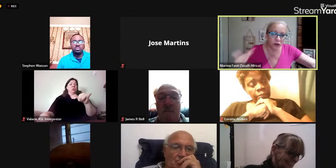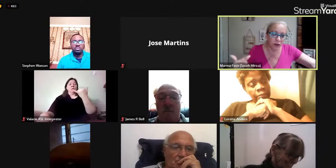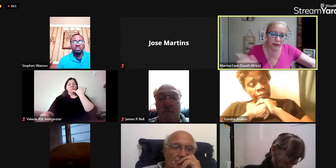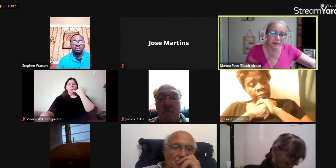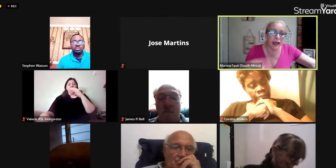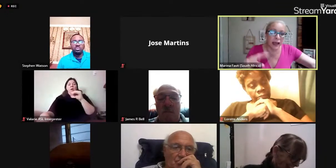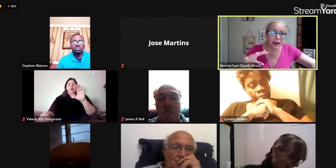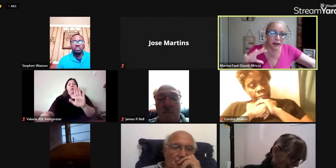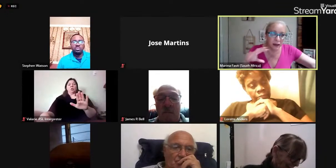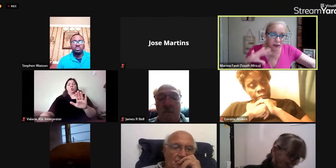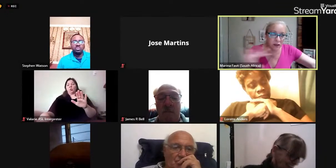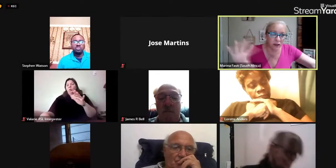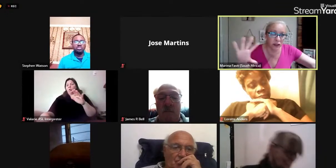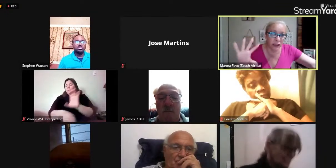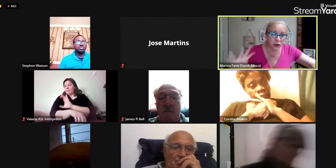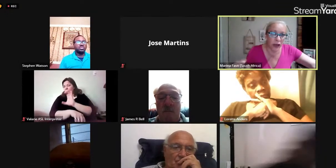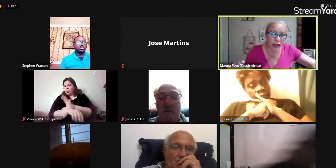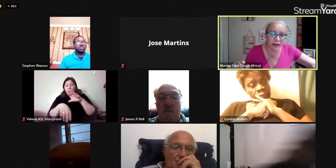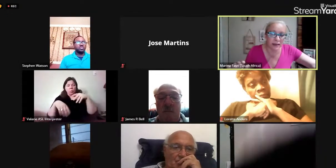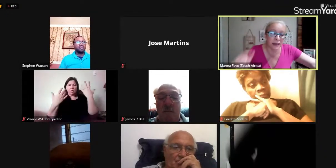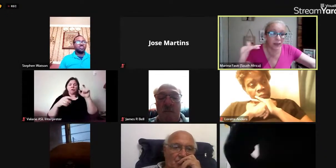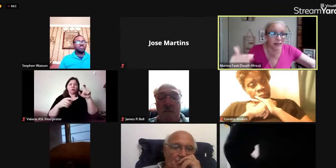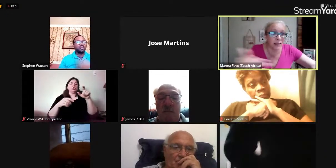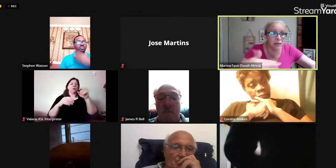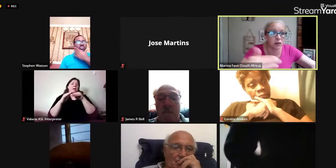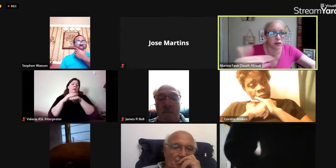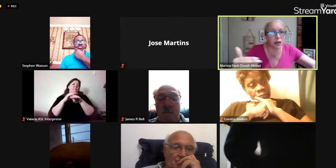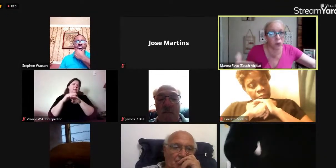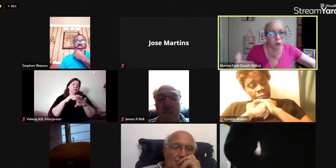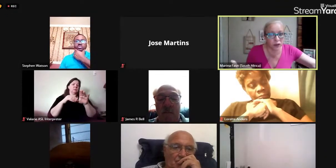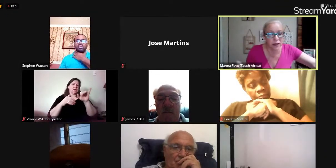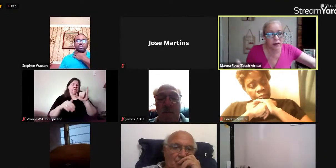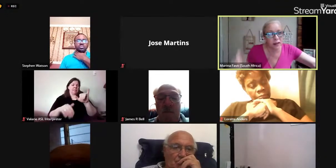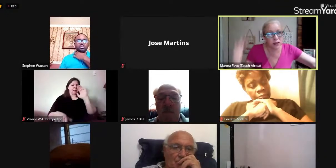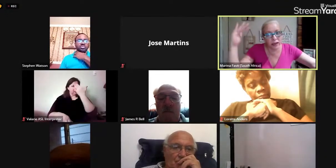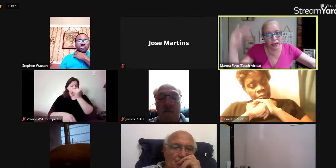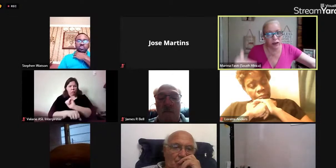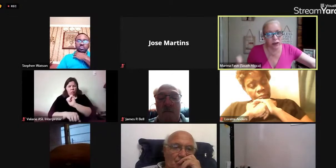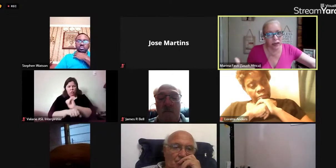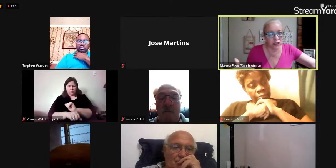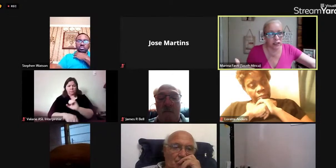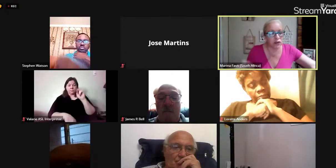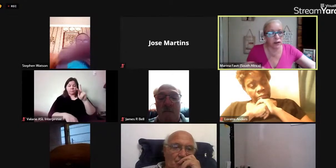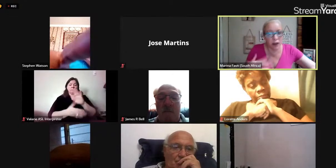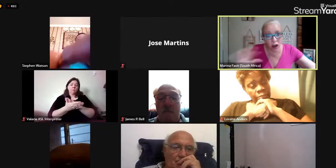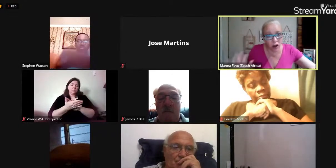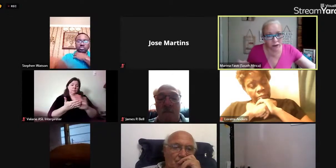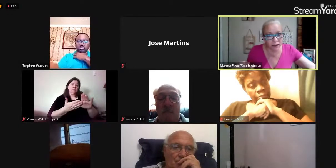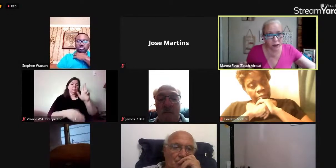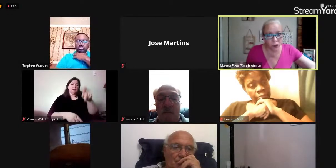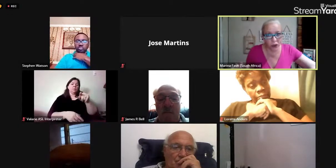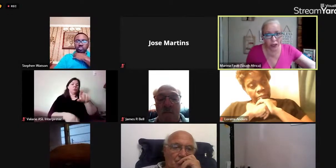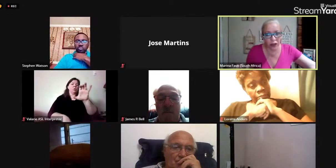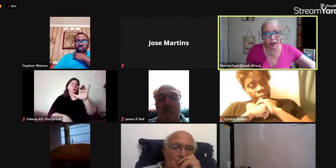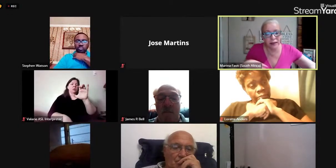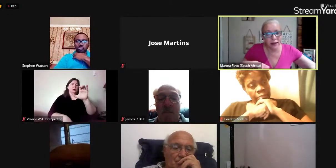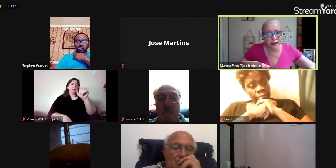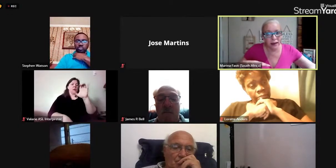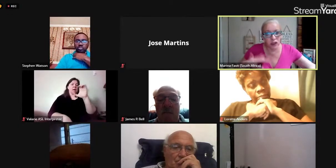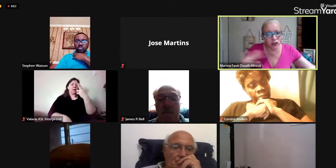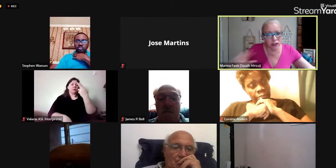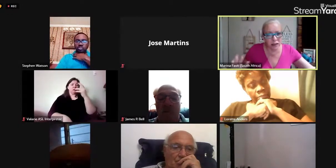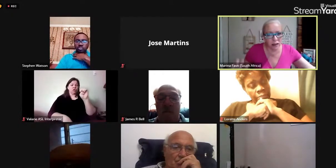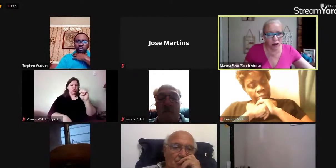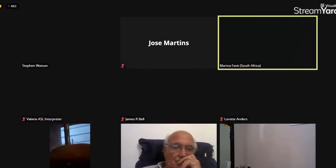phone or device, and it should give you access. And that seems to have worked. So clear your cache history. They are obviously working on